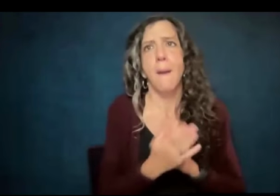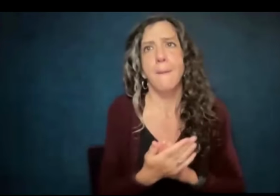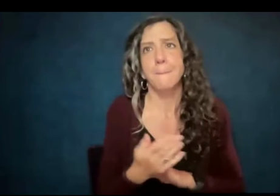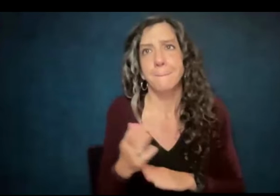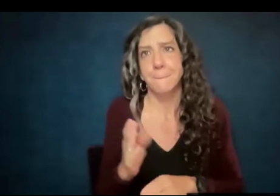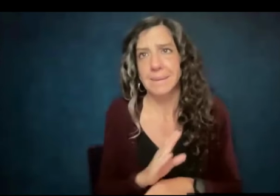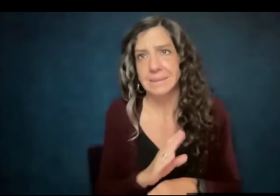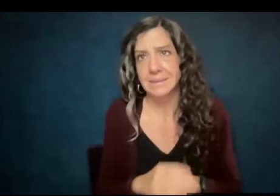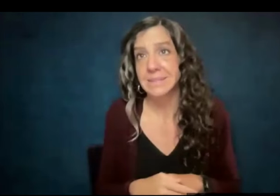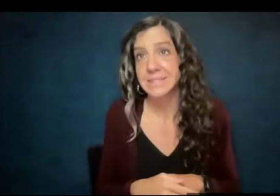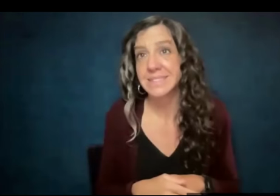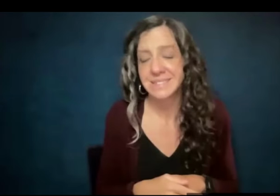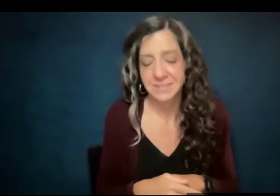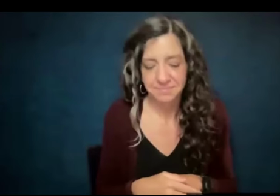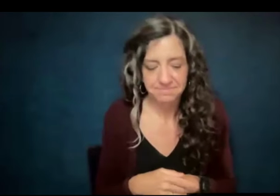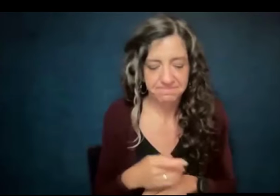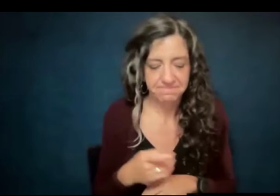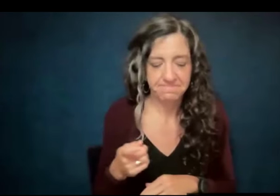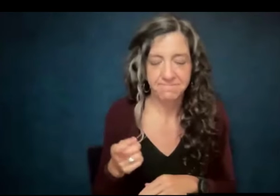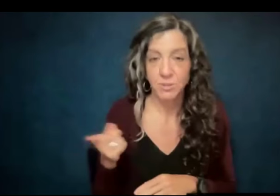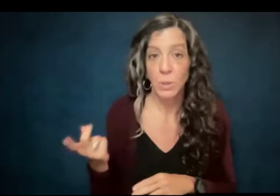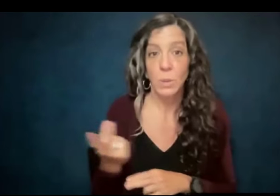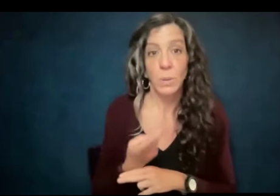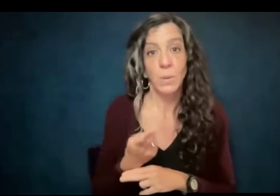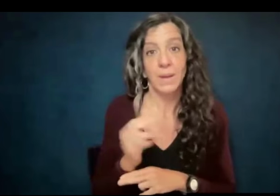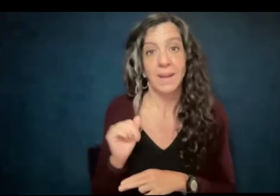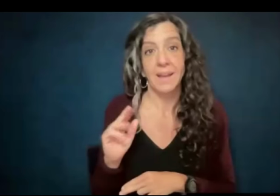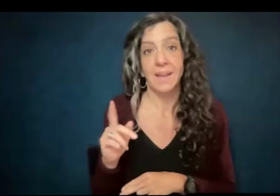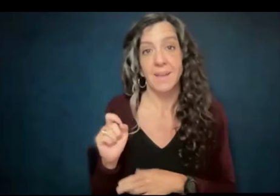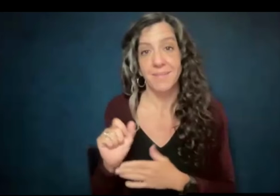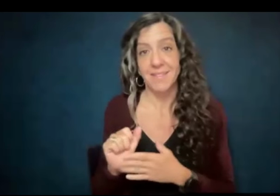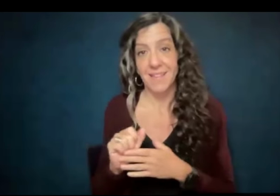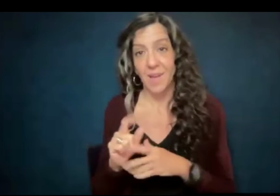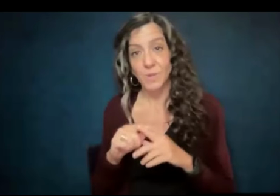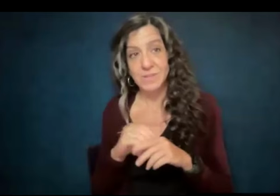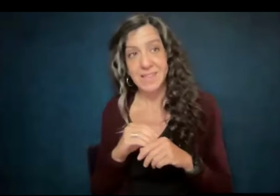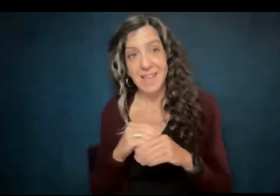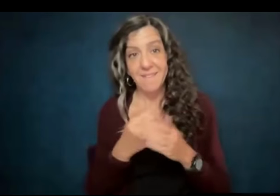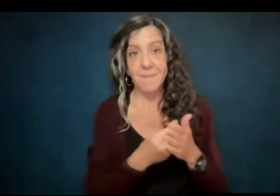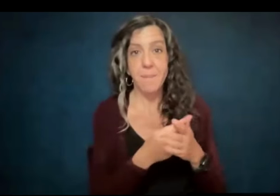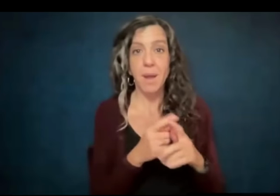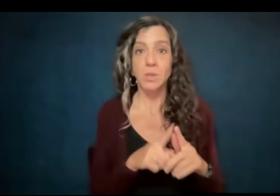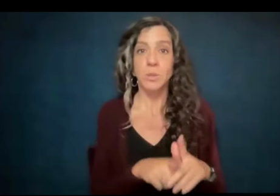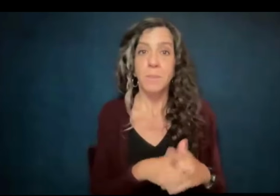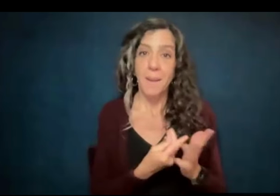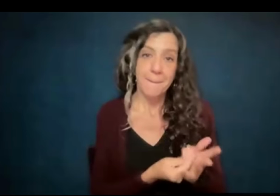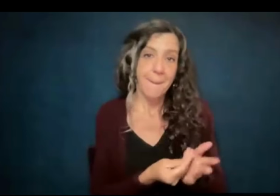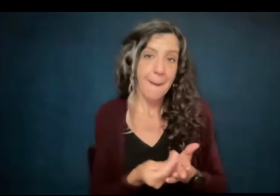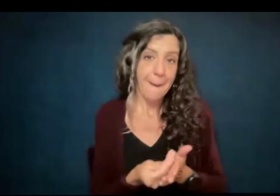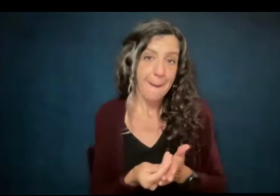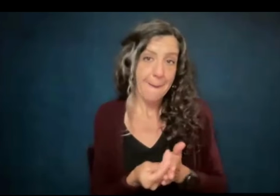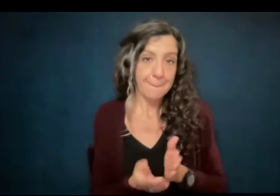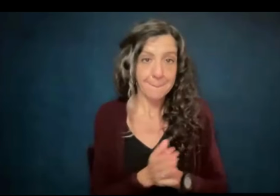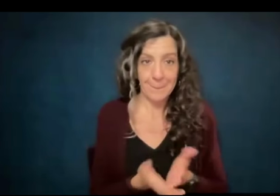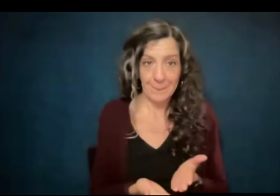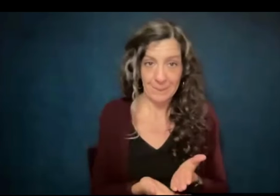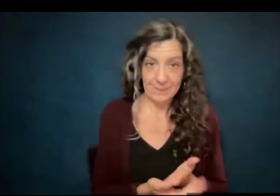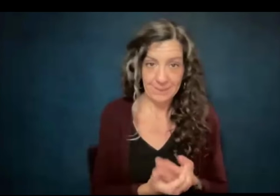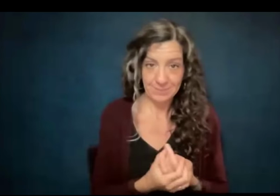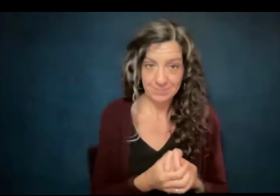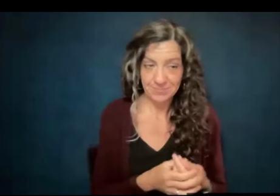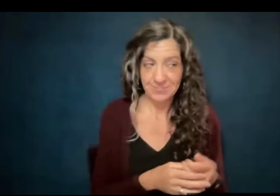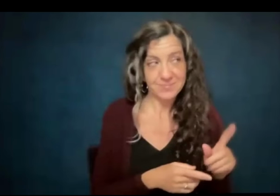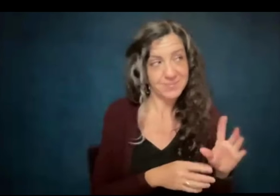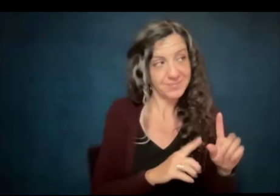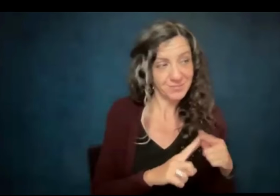right? So they use their ABLE account to save money to begin to buy books. And